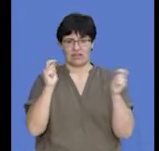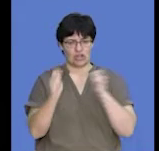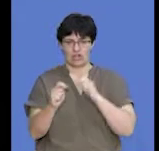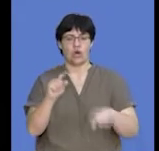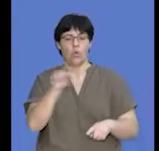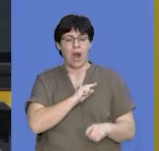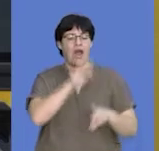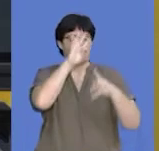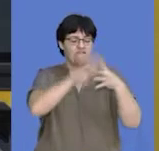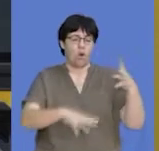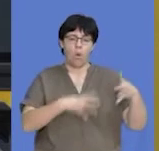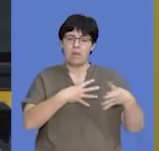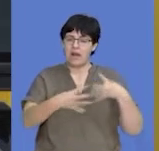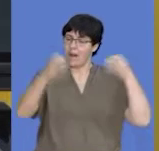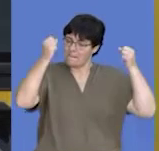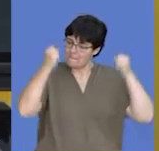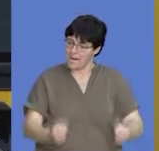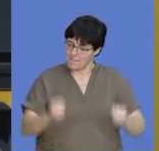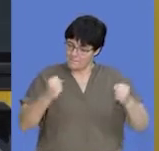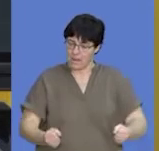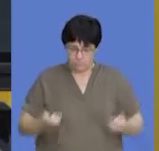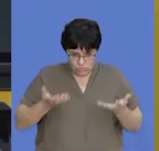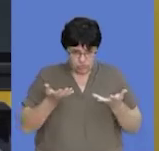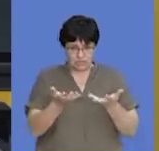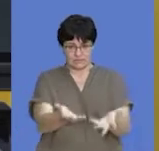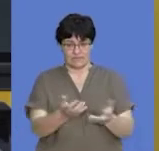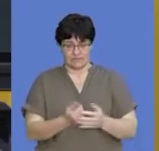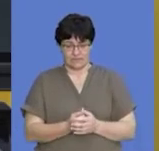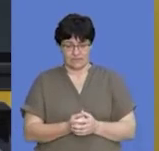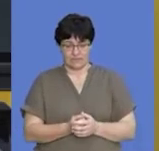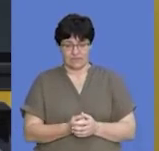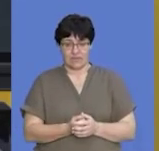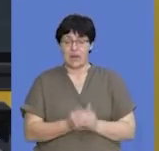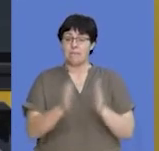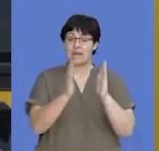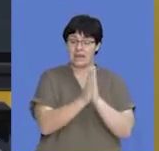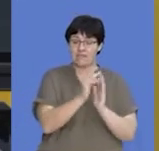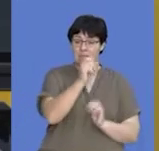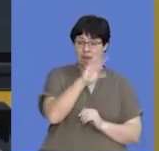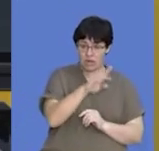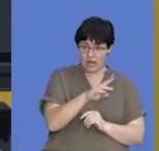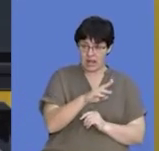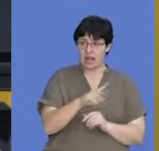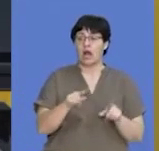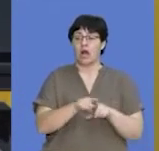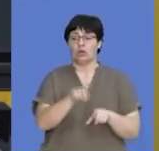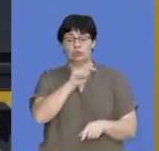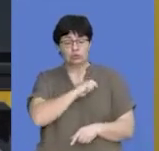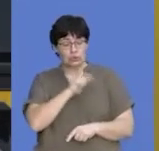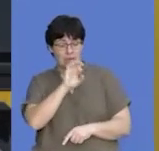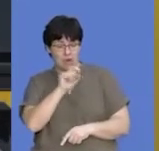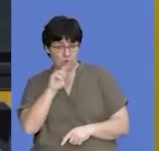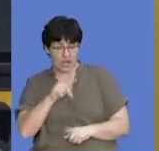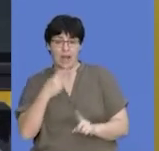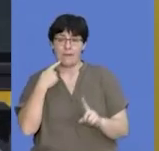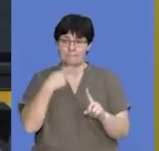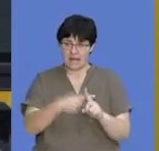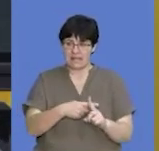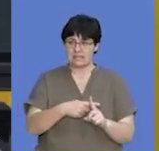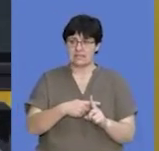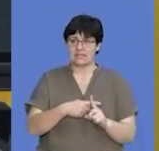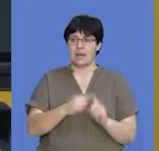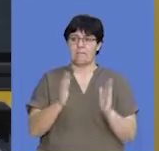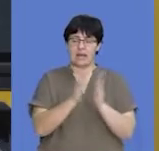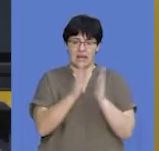a formula that is given to you. Magnetic bearing is equal to true bearing plus